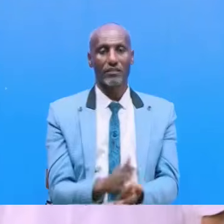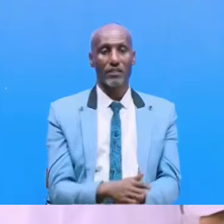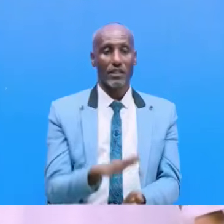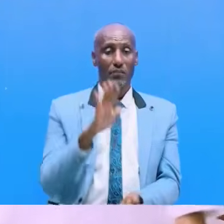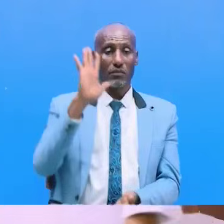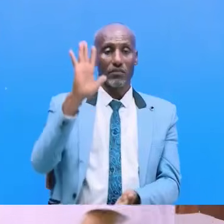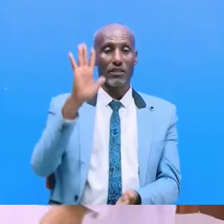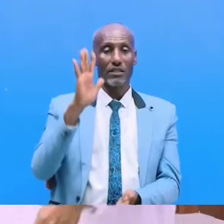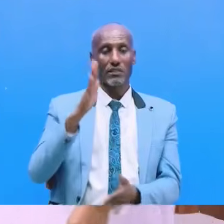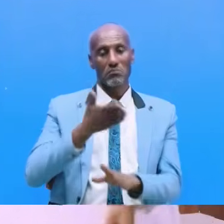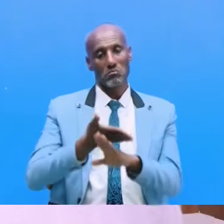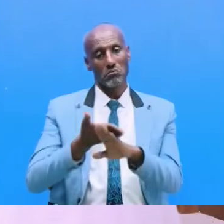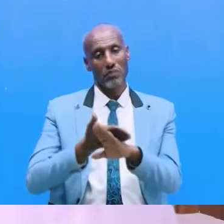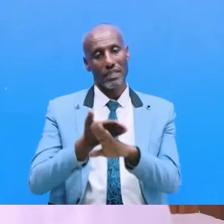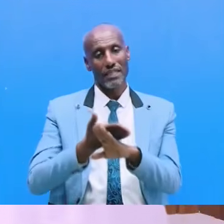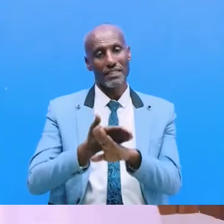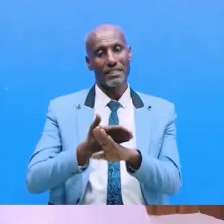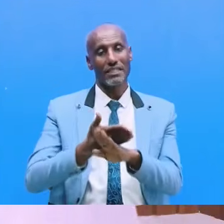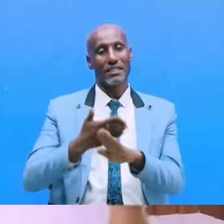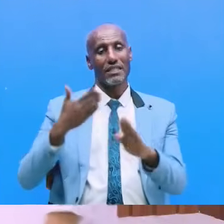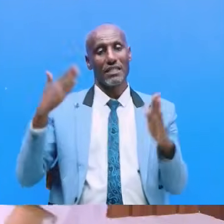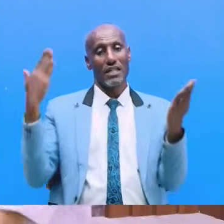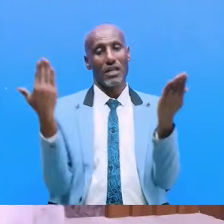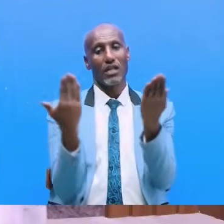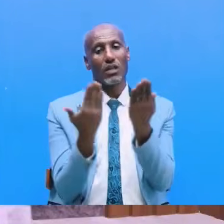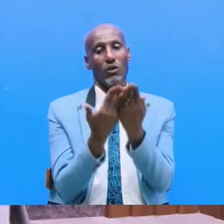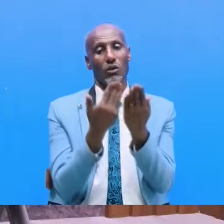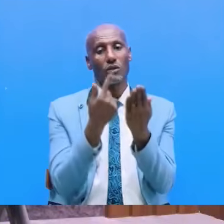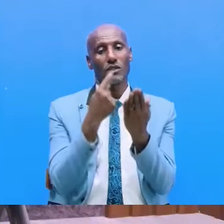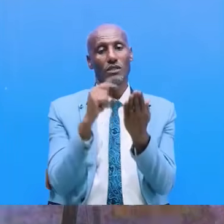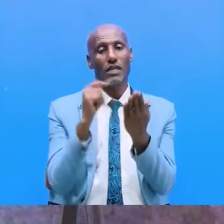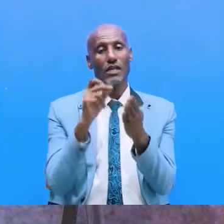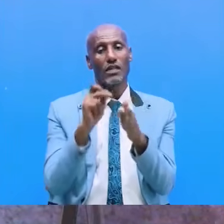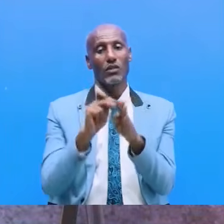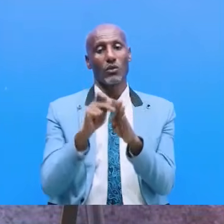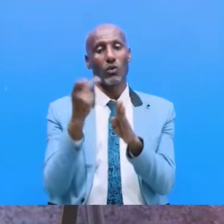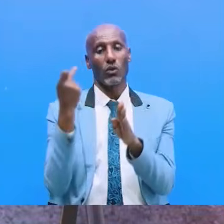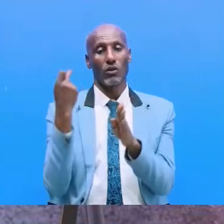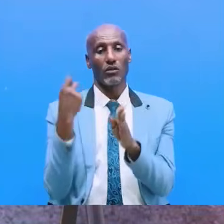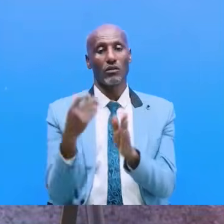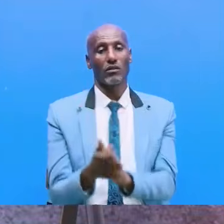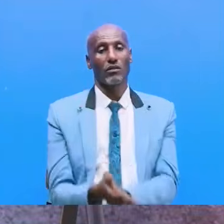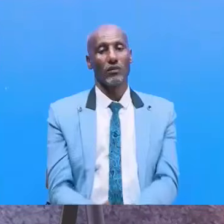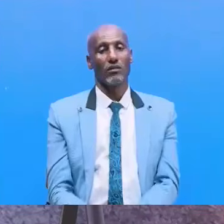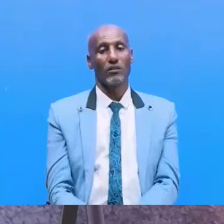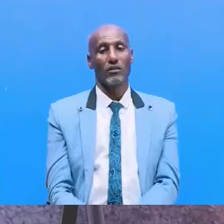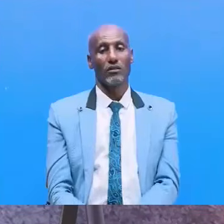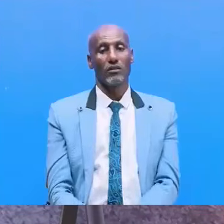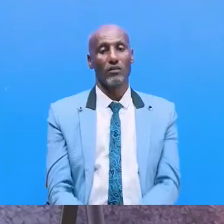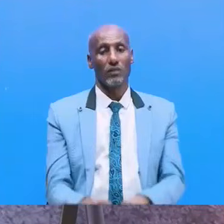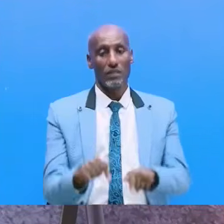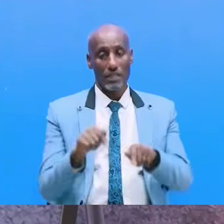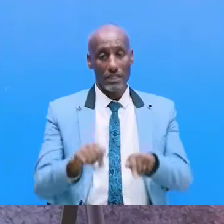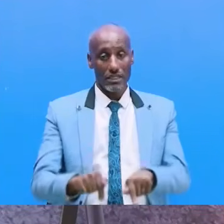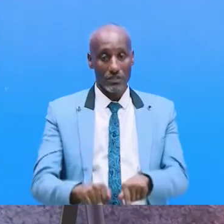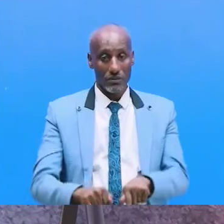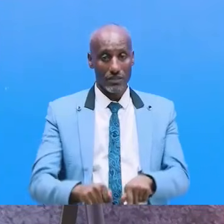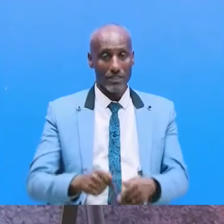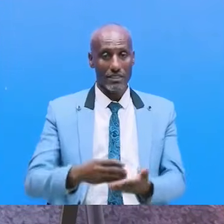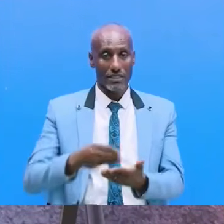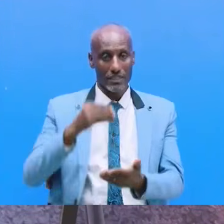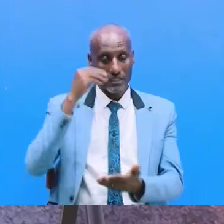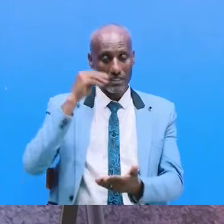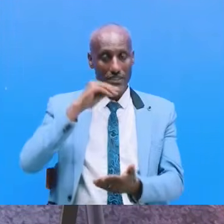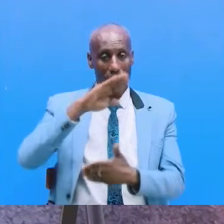5. Please close the door. Please close the door. Students, this is today's lesson. Let